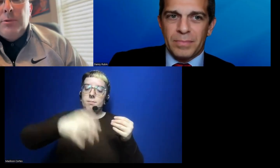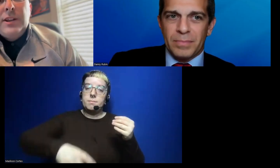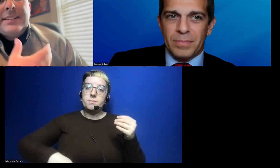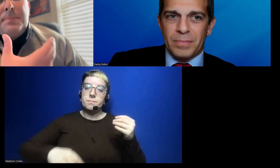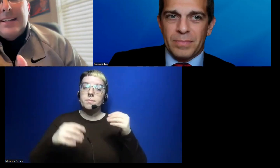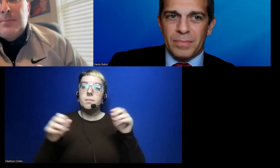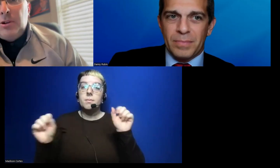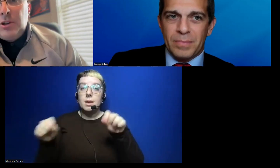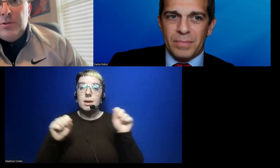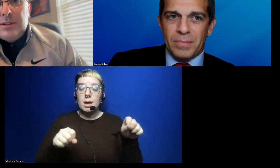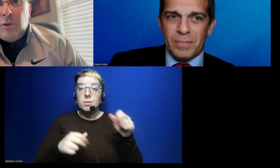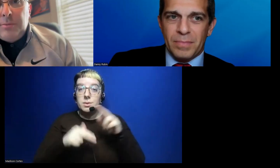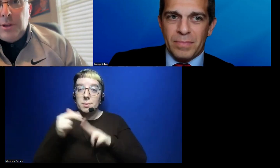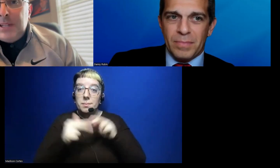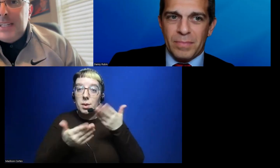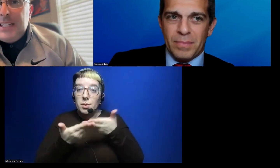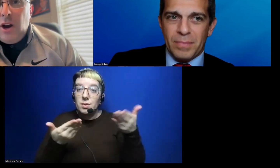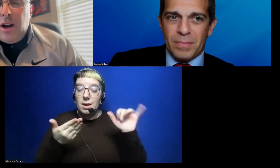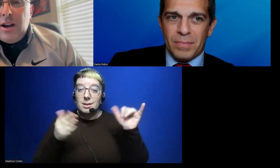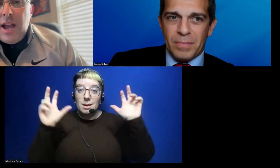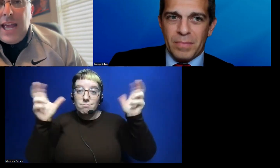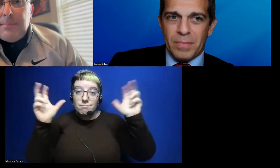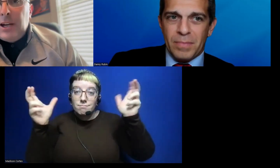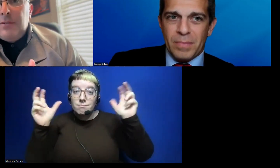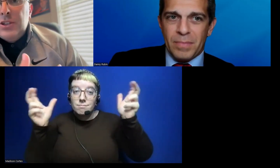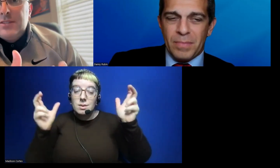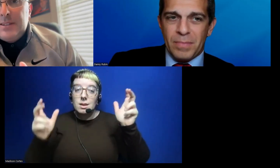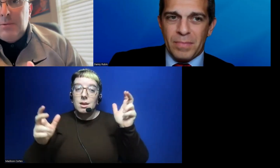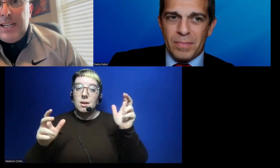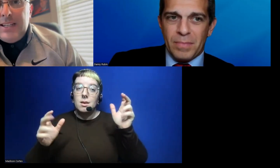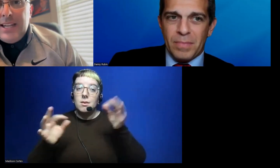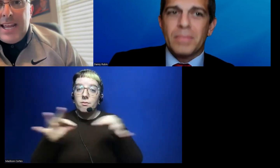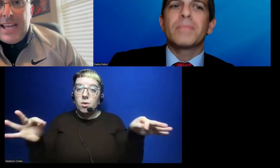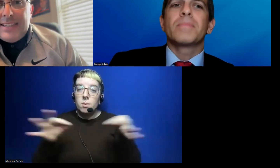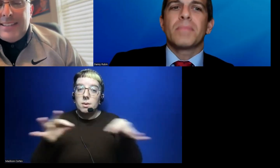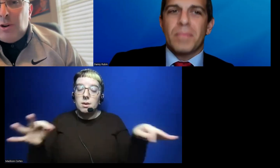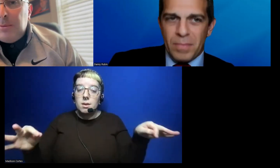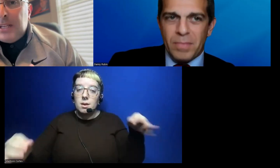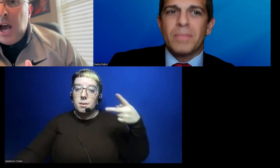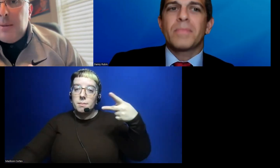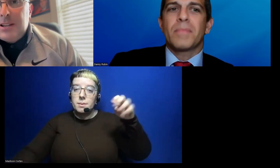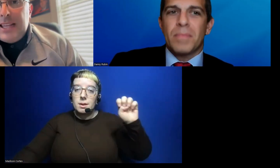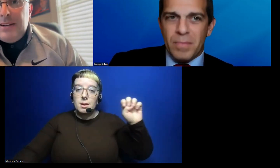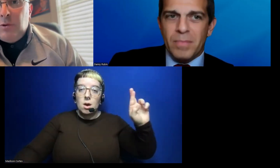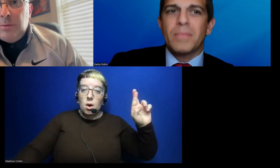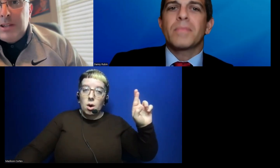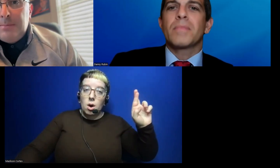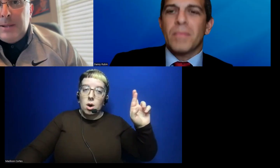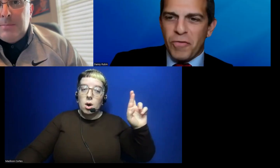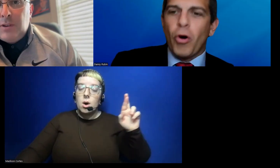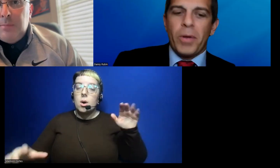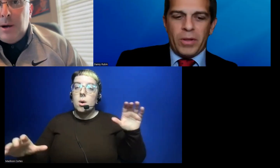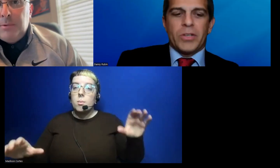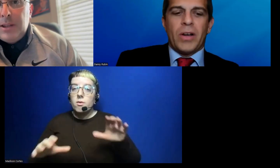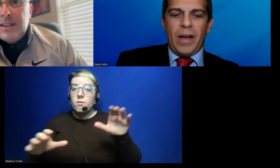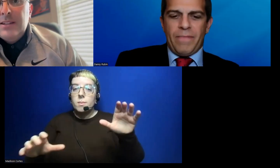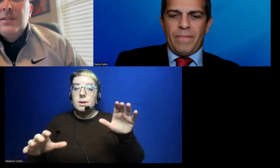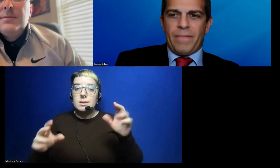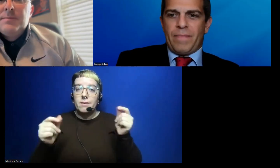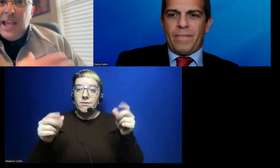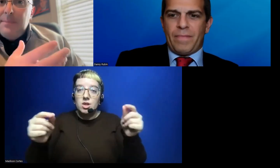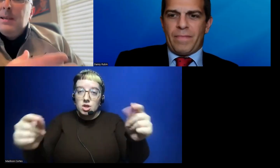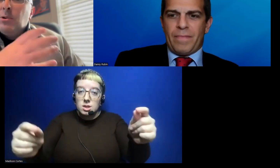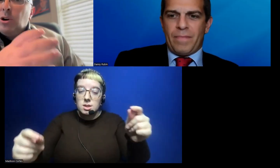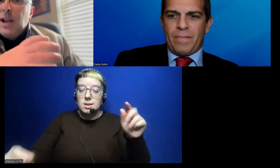Anyone who likes basketball knows the formula PER and player efficiency rating. It's an incredibly complicated formula that people have come up Formulas. with.